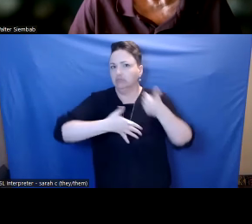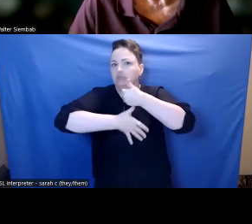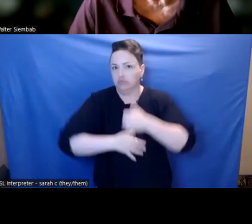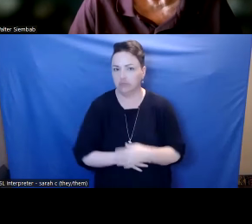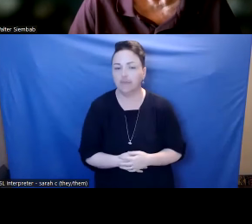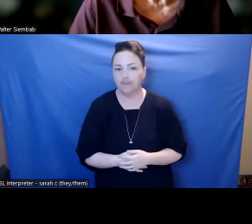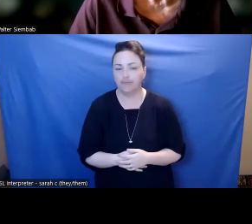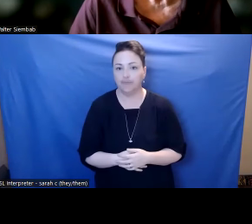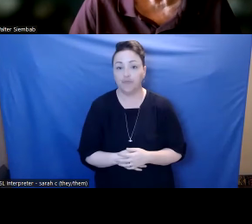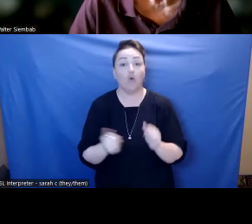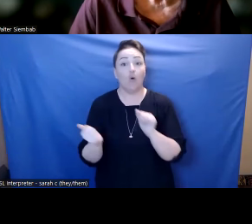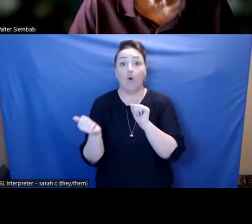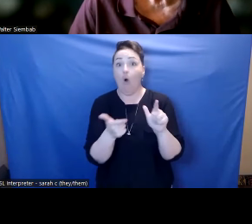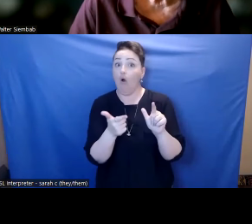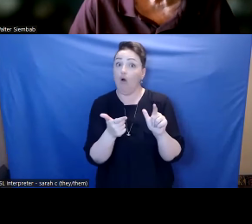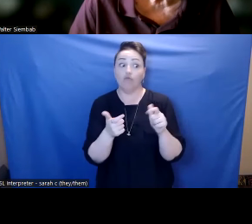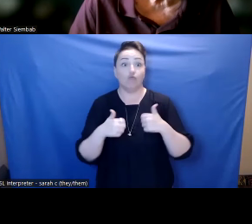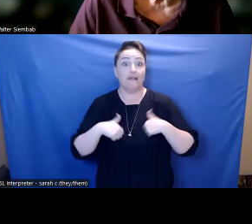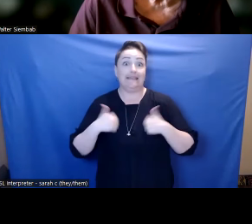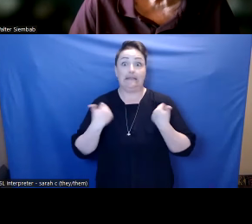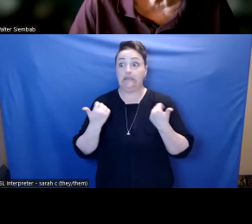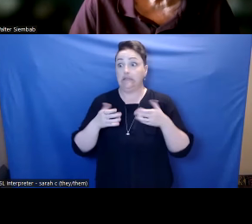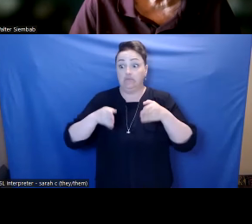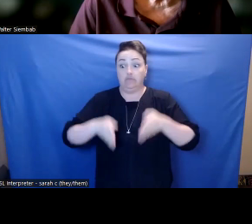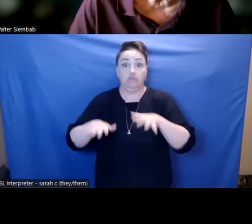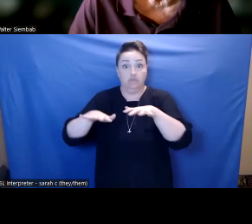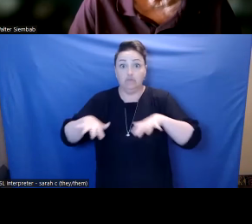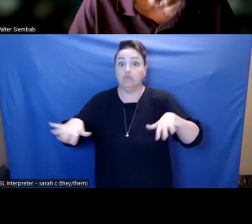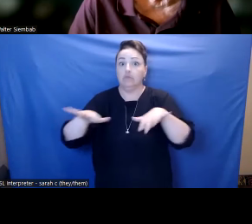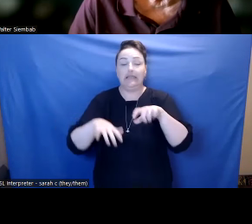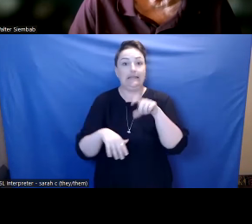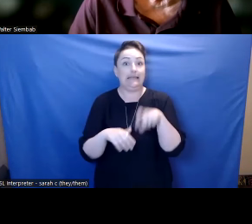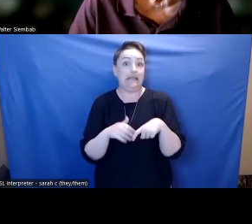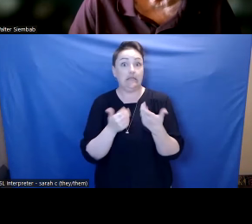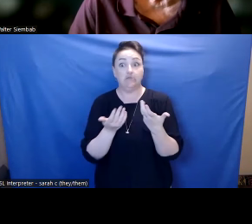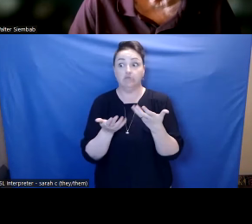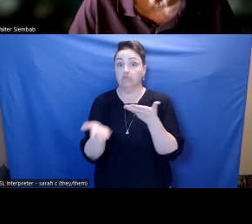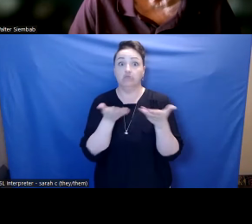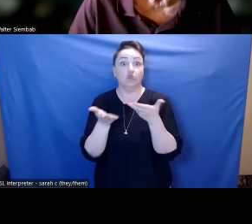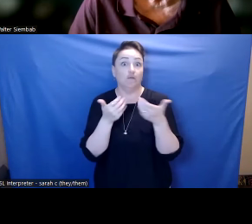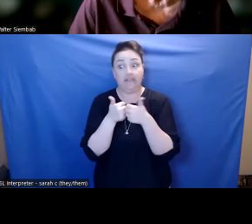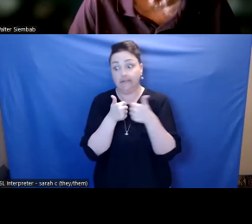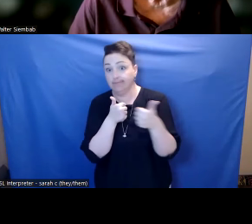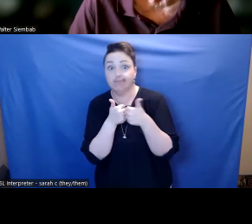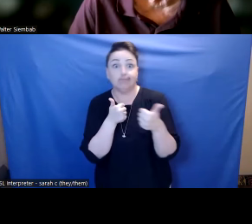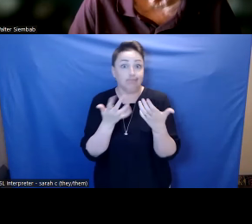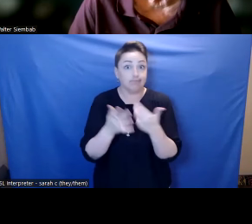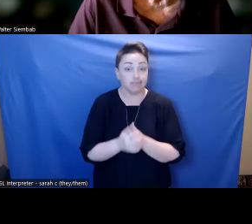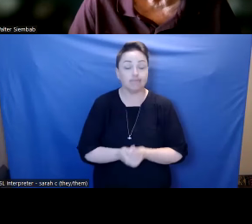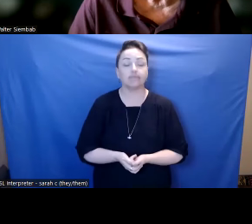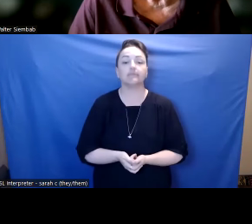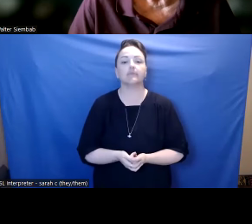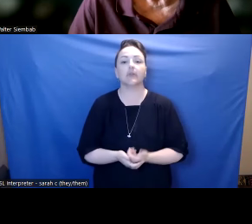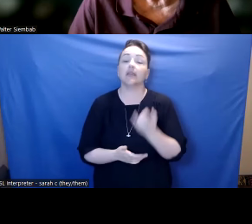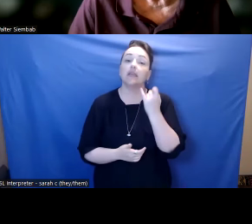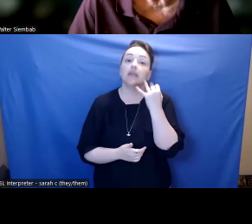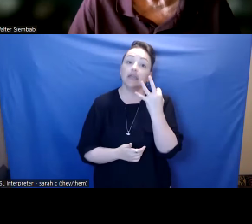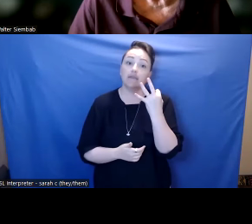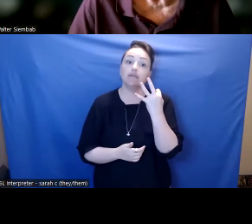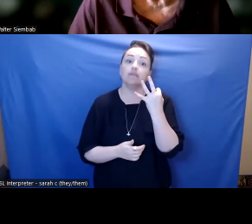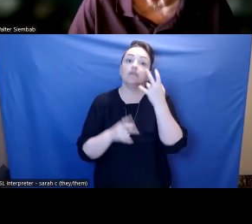a mobility service of some sort. And so if we're looking at the